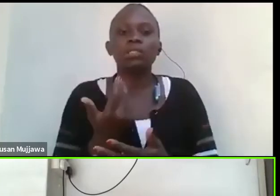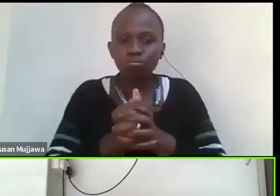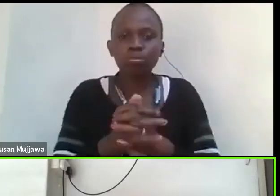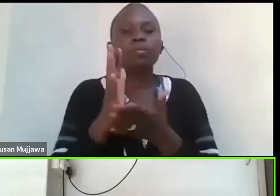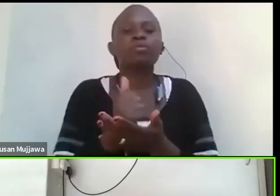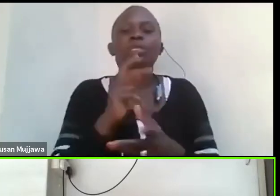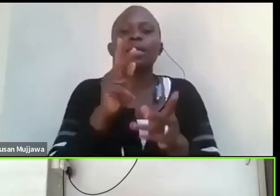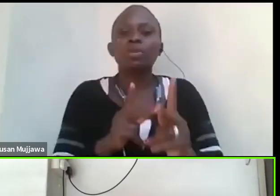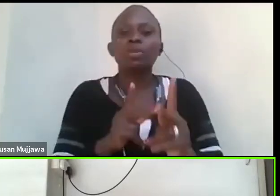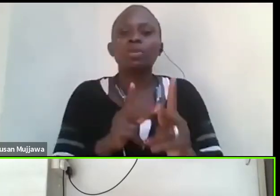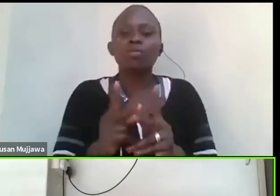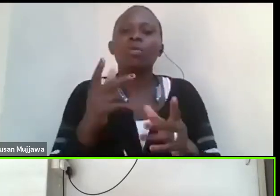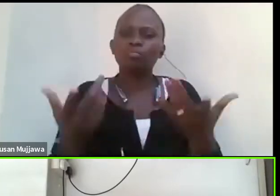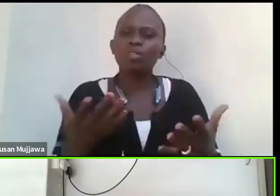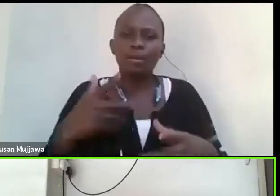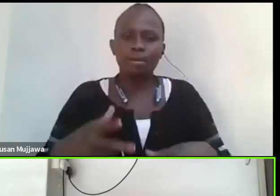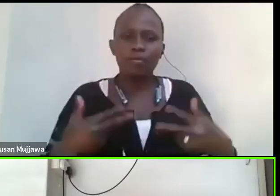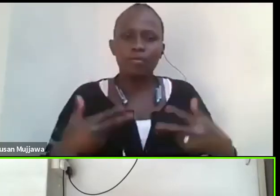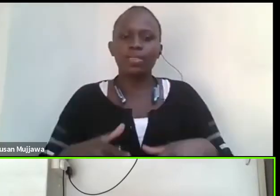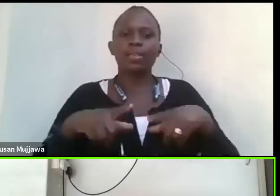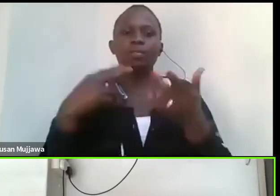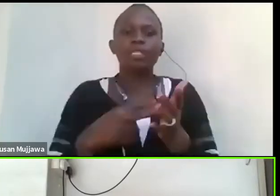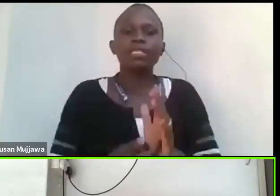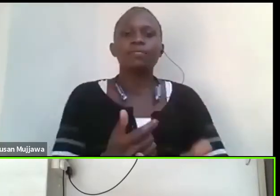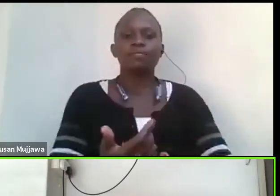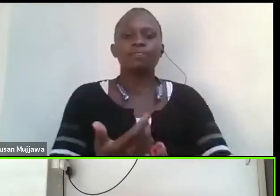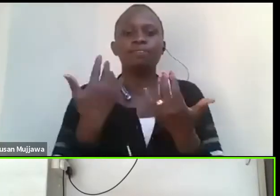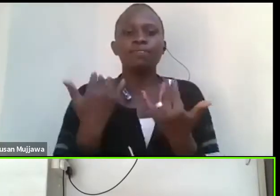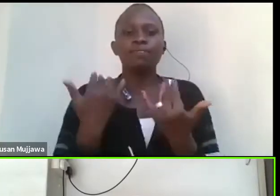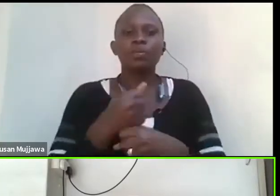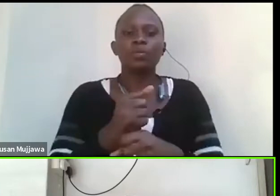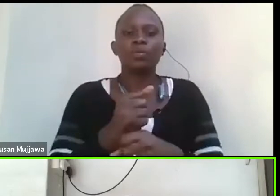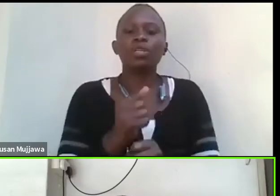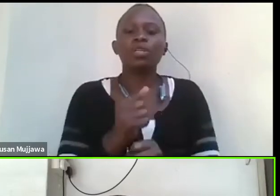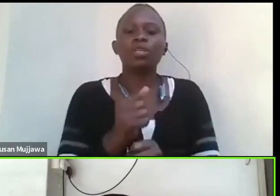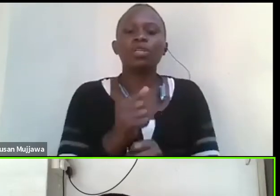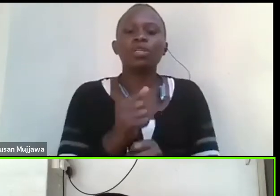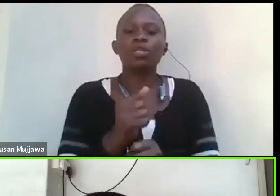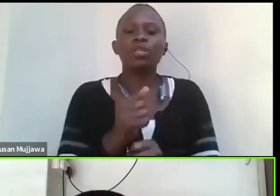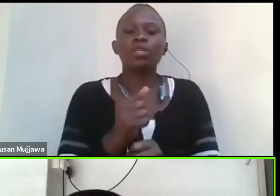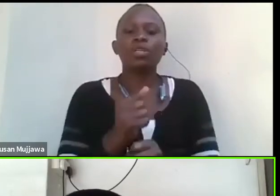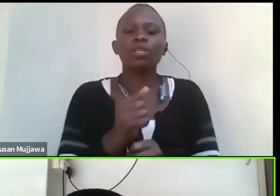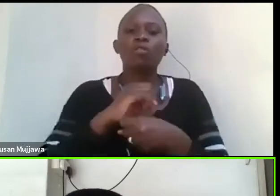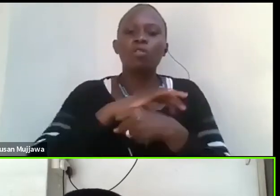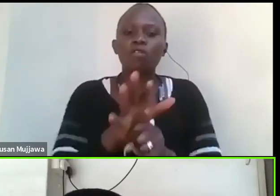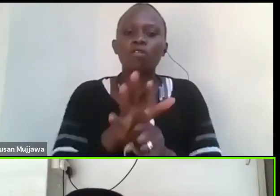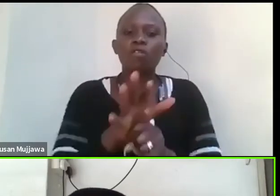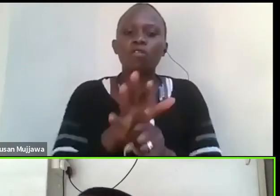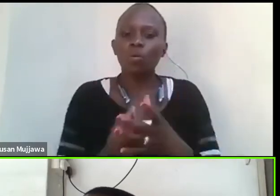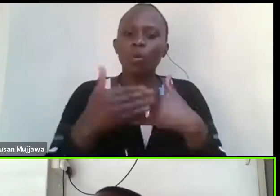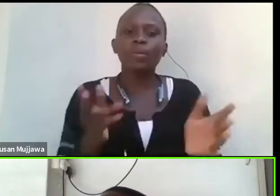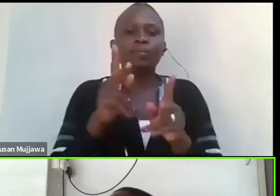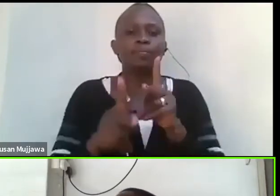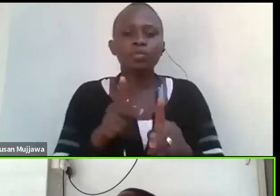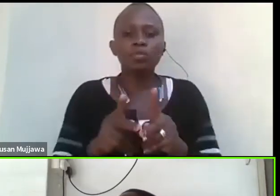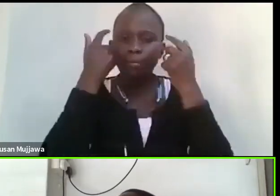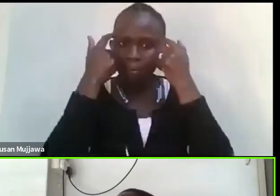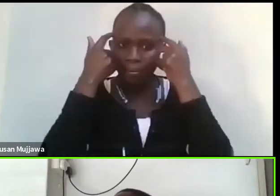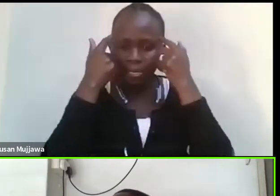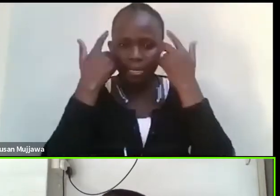development, COVID has opened people's minds to innovate in terms of new product development, to come up